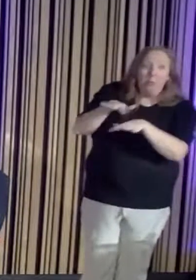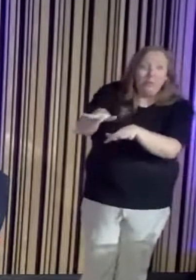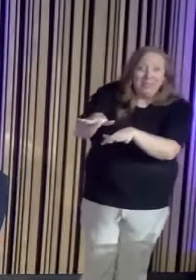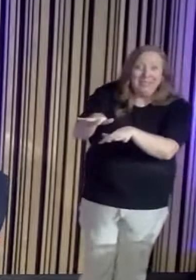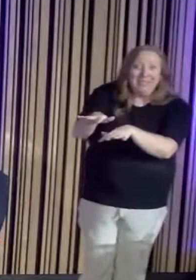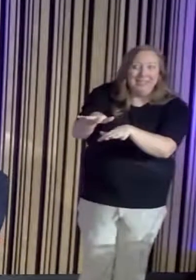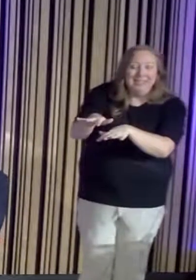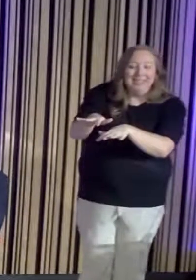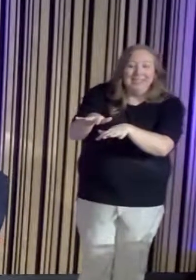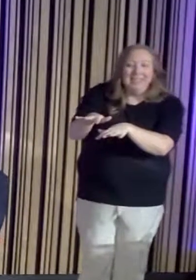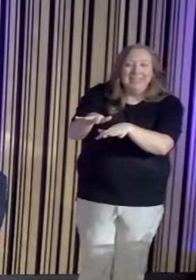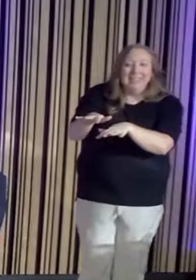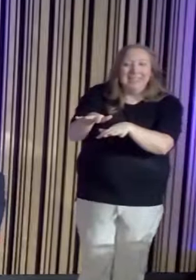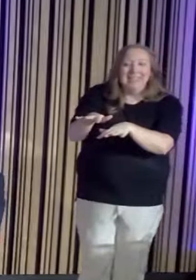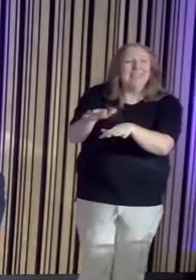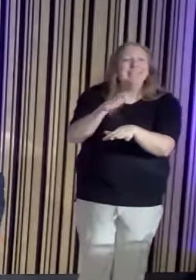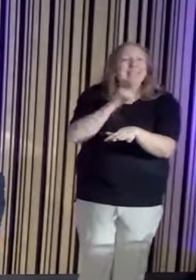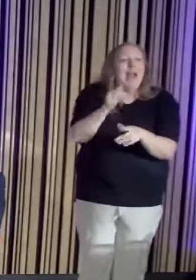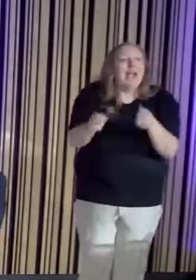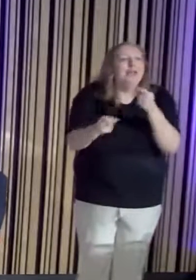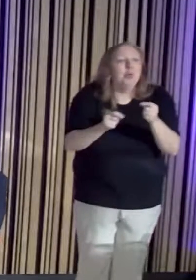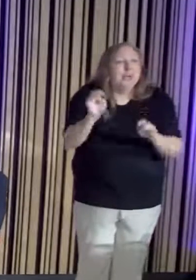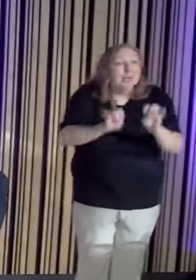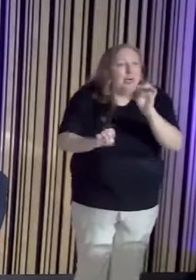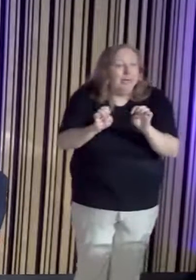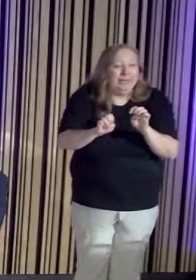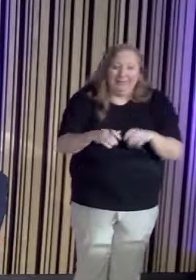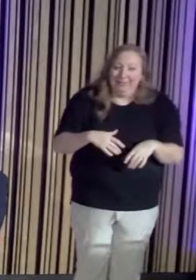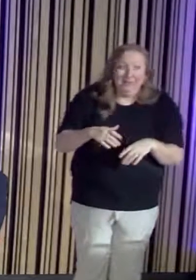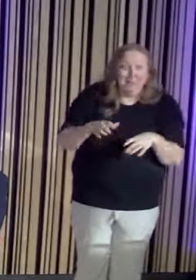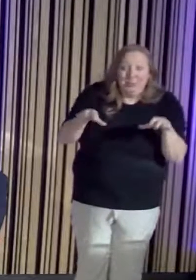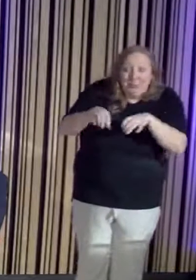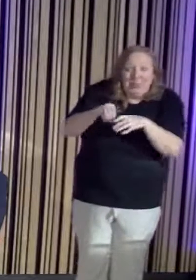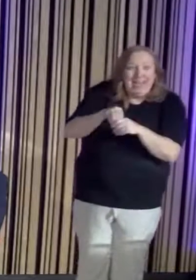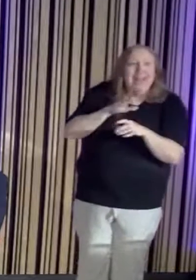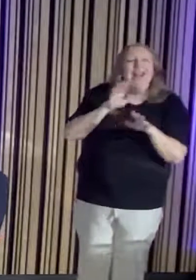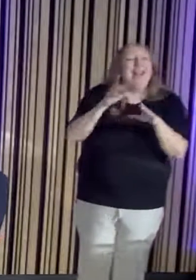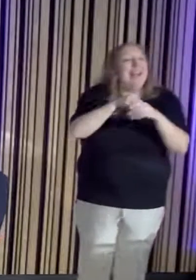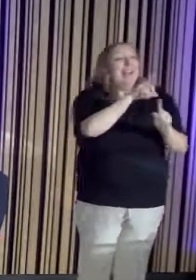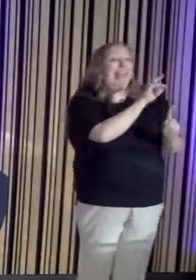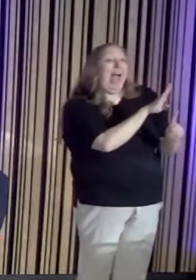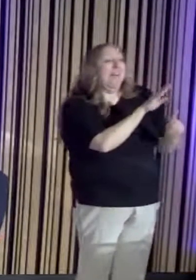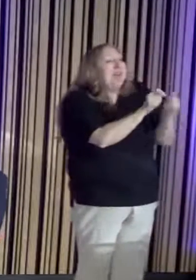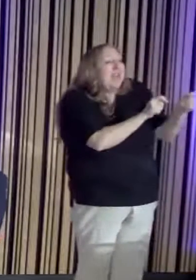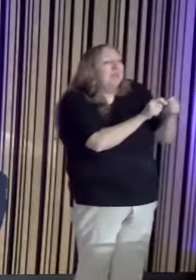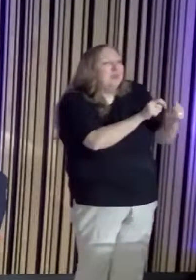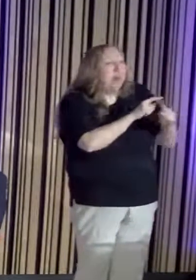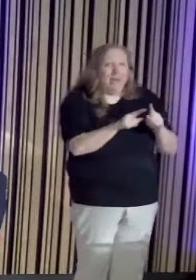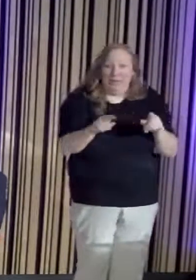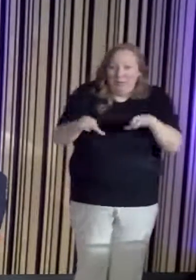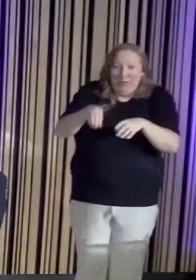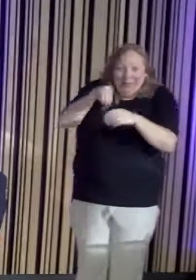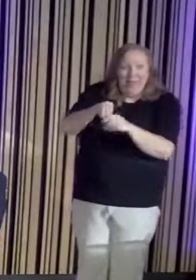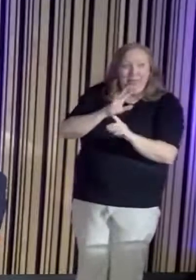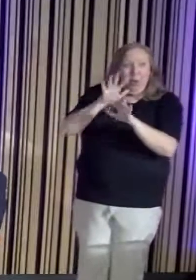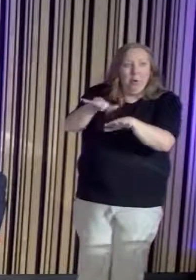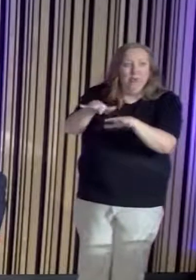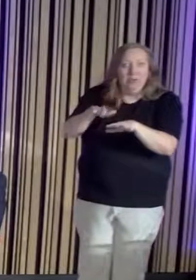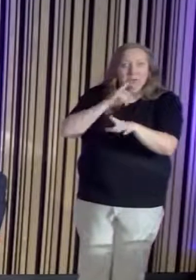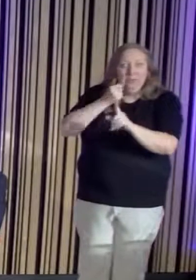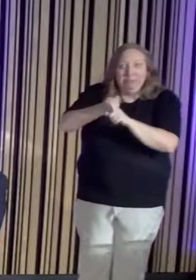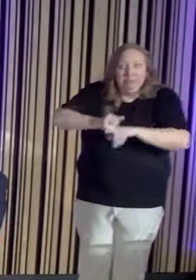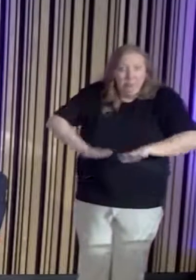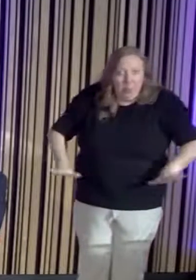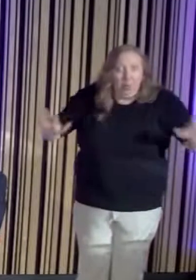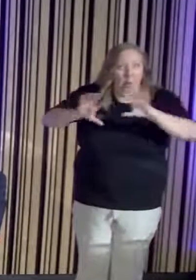one, it's not a control experiment. You're doing it, you know, it's not like doing it in the lab. So what would you, I mean, how do you think about that, right? I mean, I think